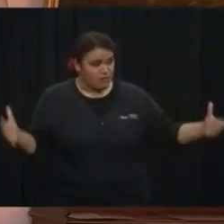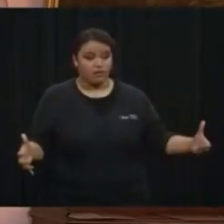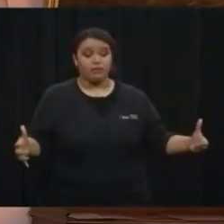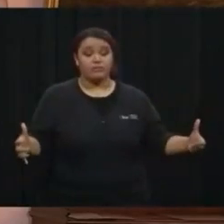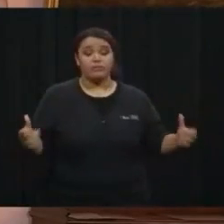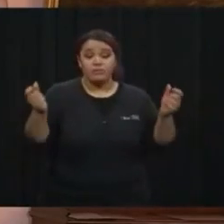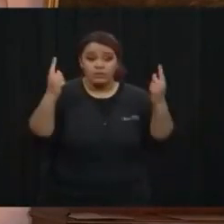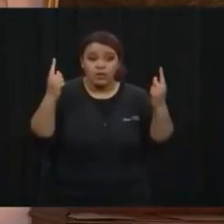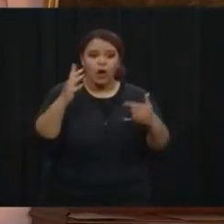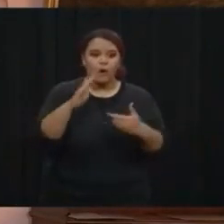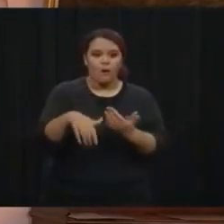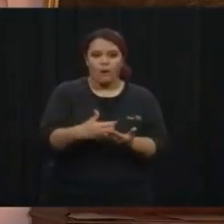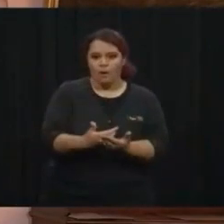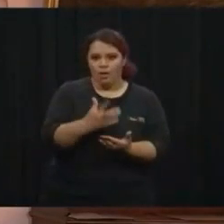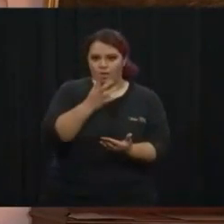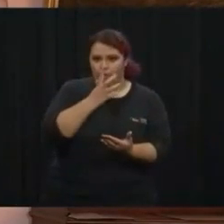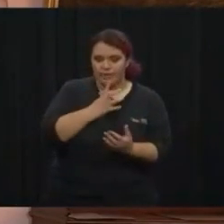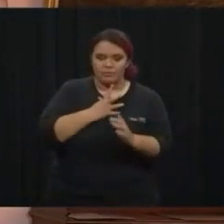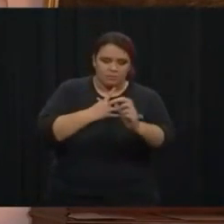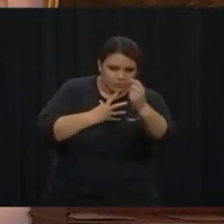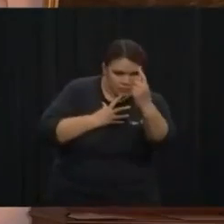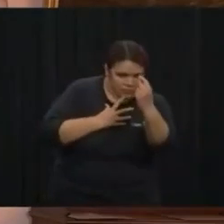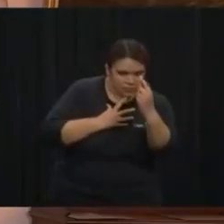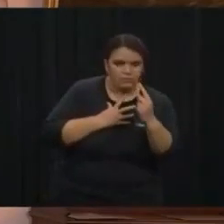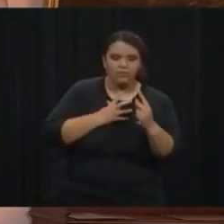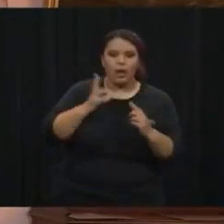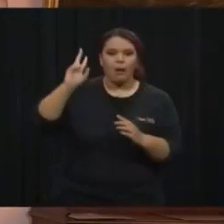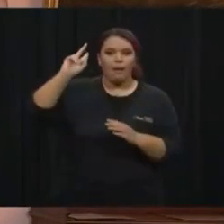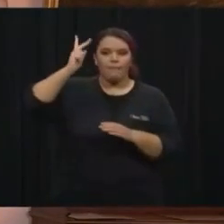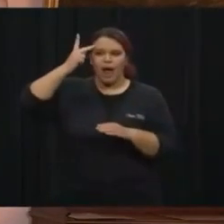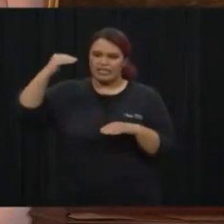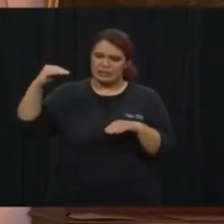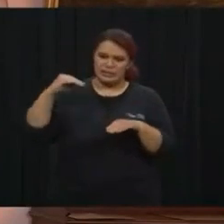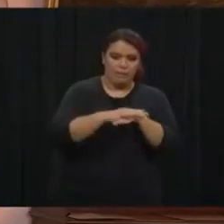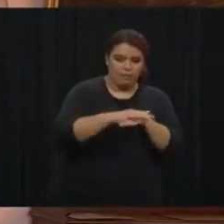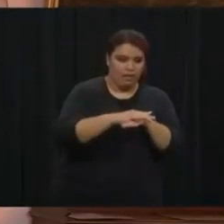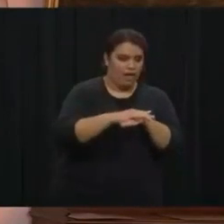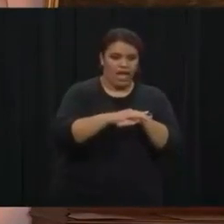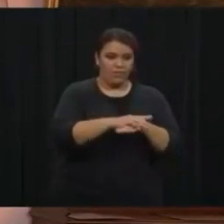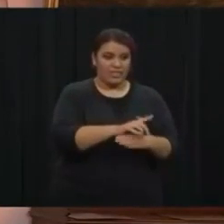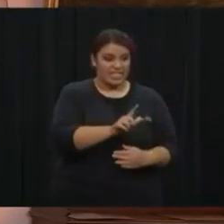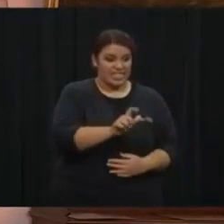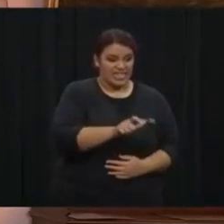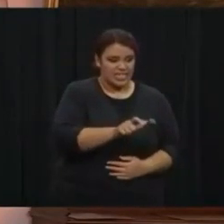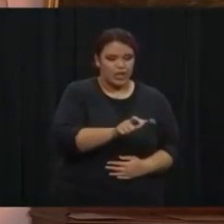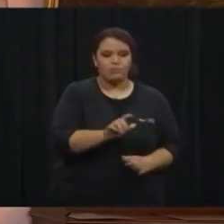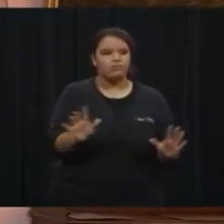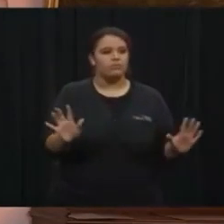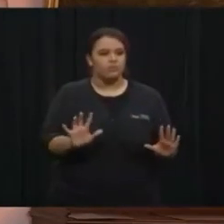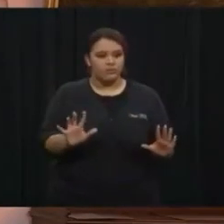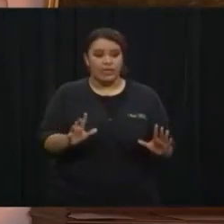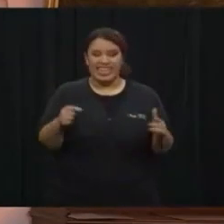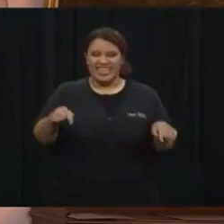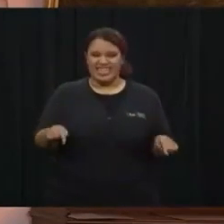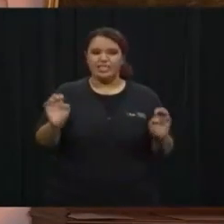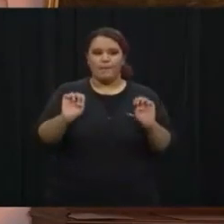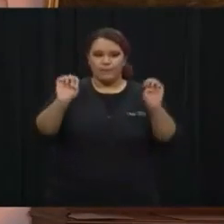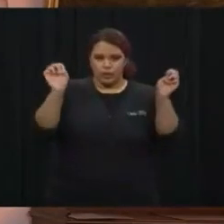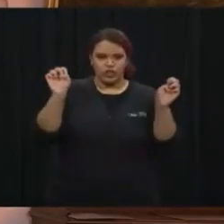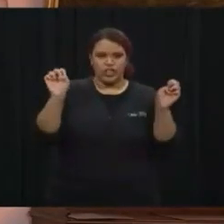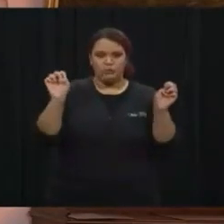but we have one for our state, and they're constantly monitoring the state on the ground. We are constantly ear to the ground with our